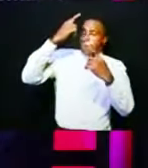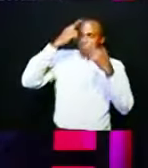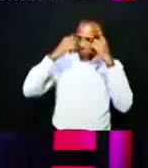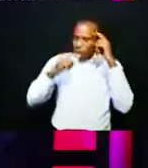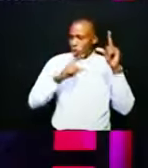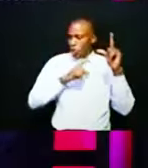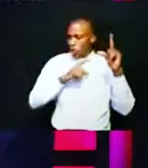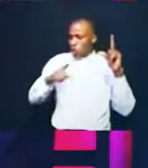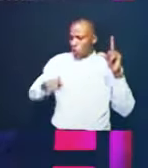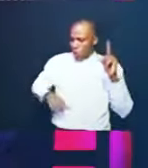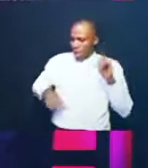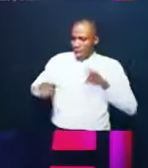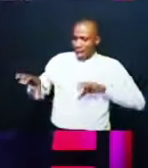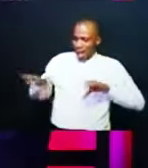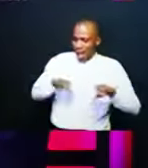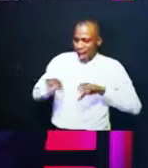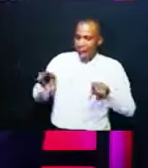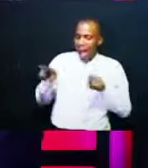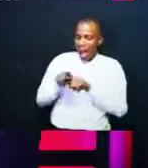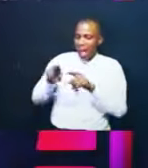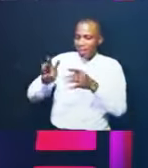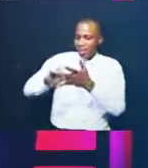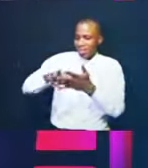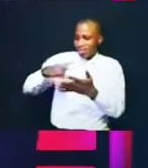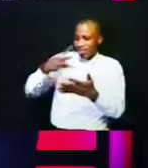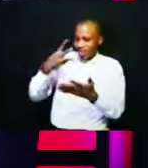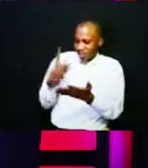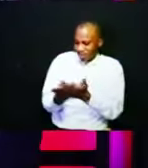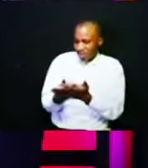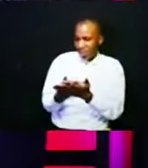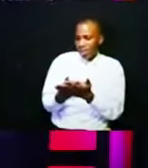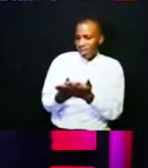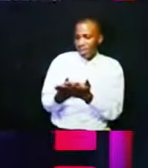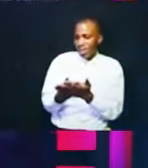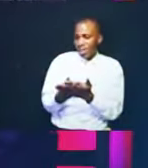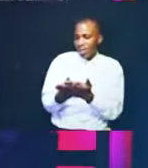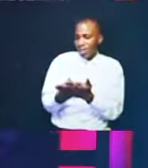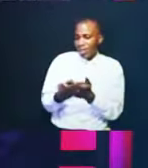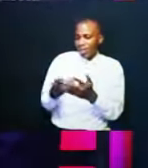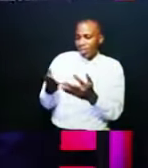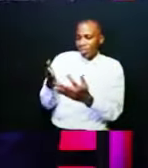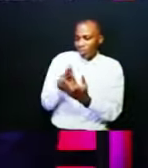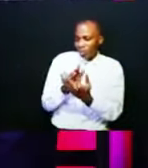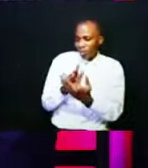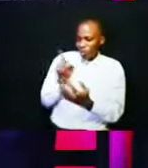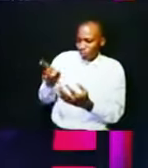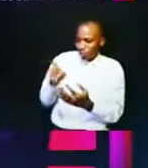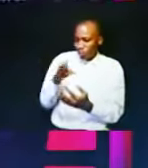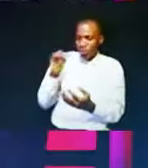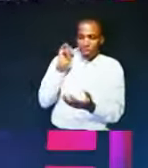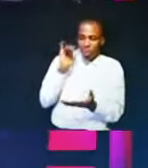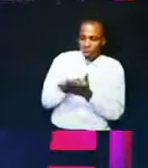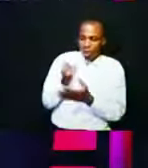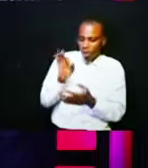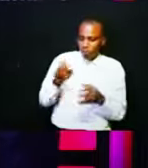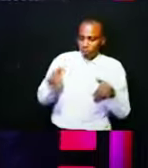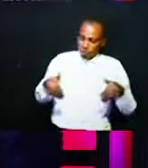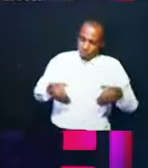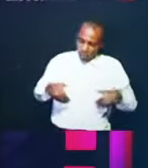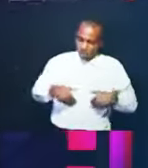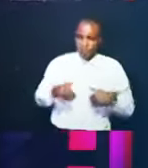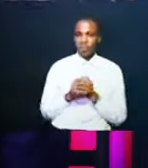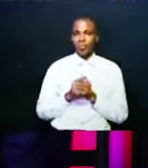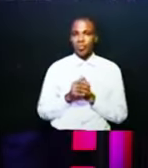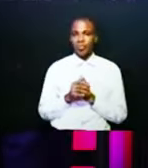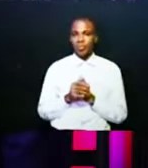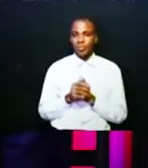as the witness between you and the wife of your youth sanso nyankopon aye dansefo etia wo ewo wo ane